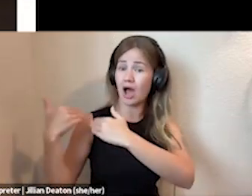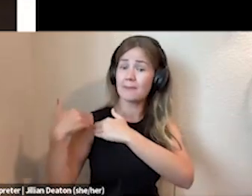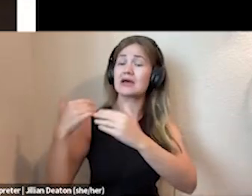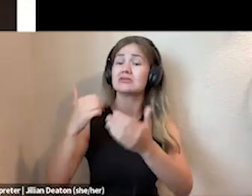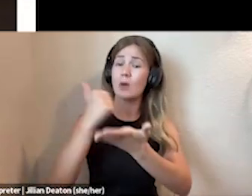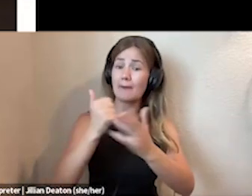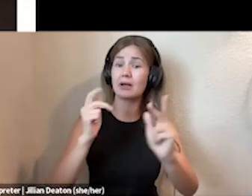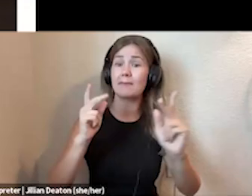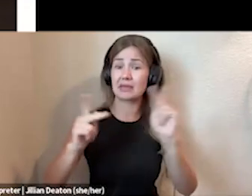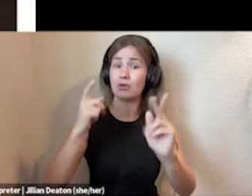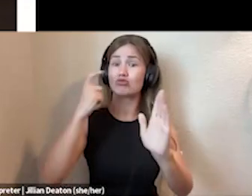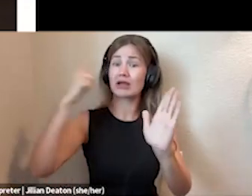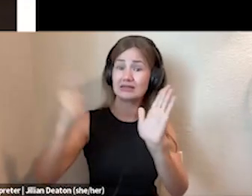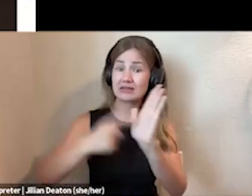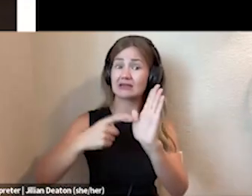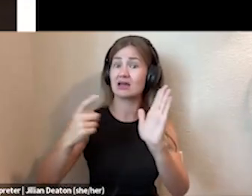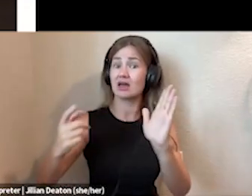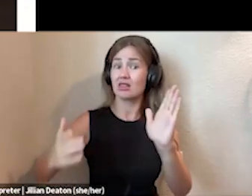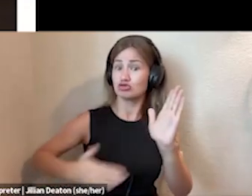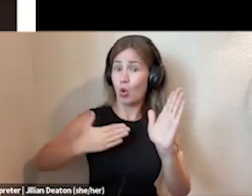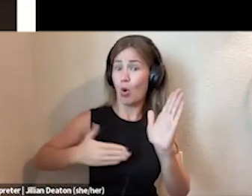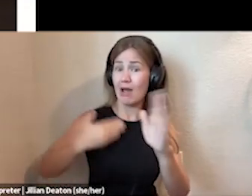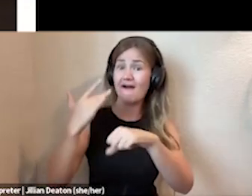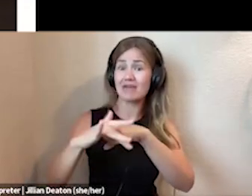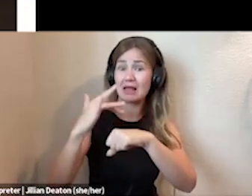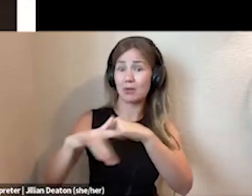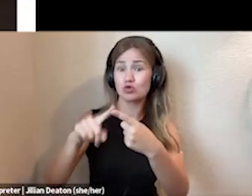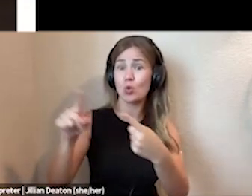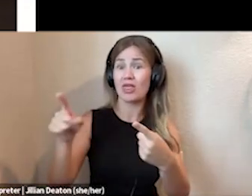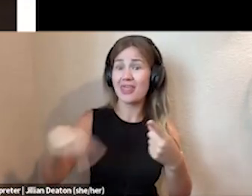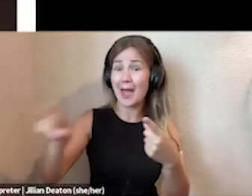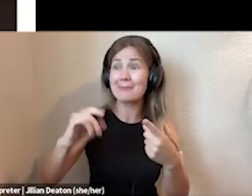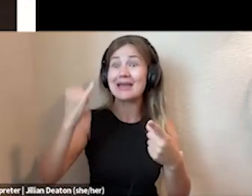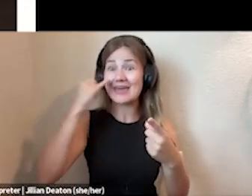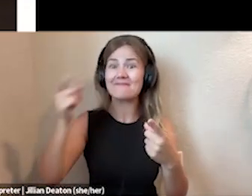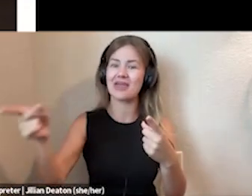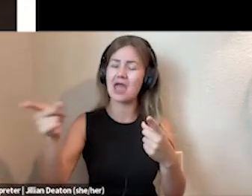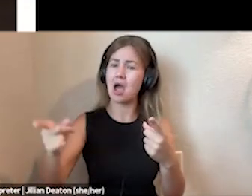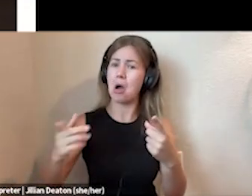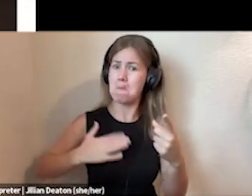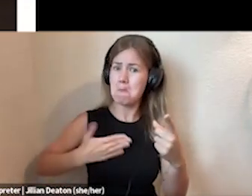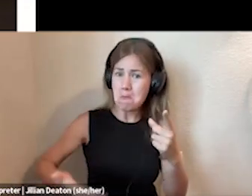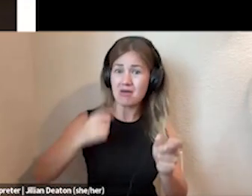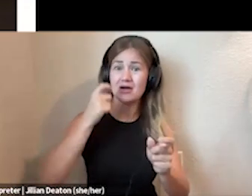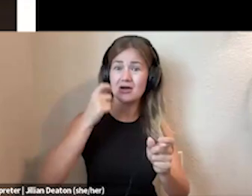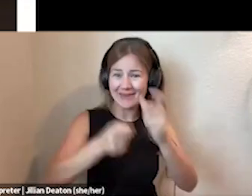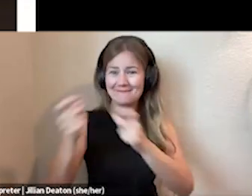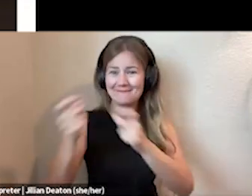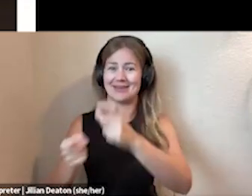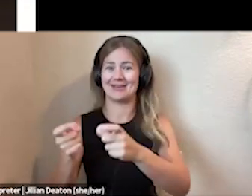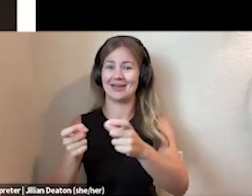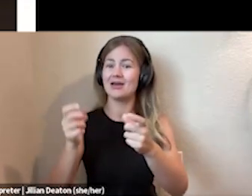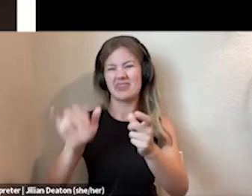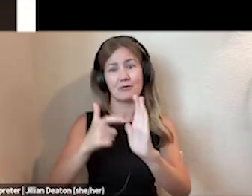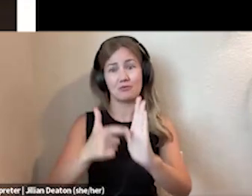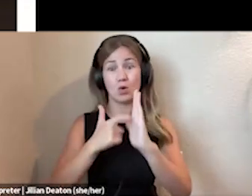agency that is available to them through philanthropy. That requires a true clarity about our work. And